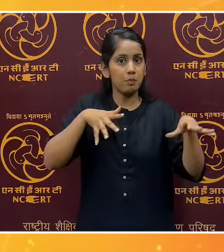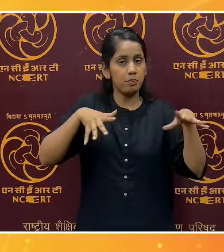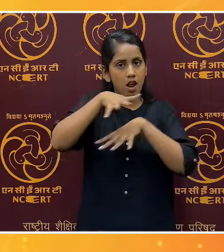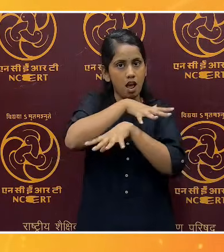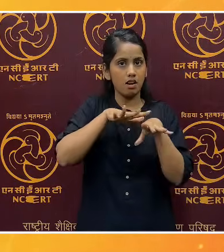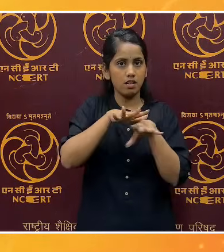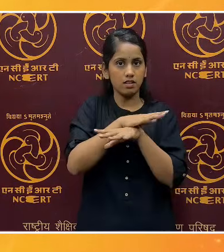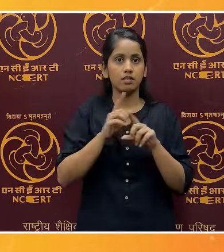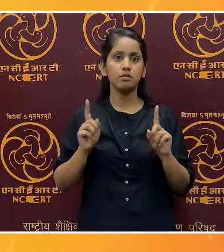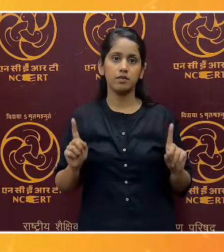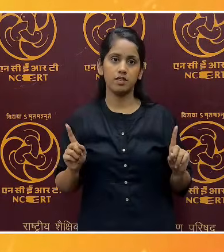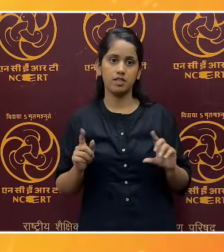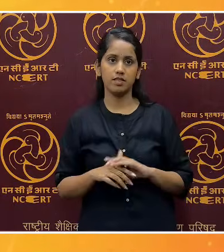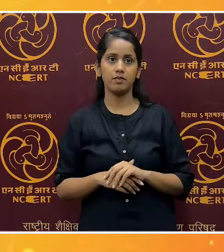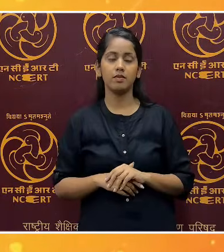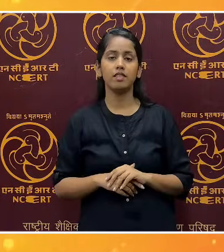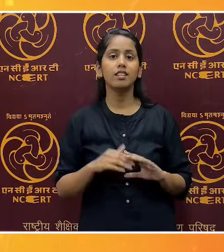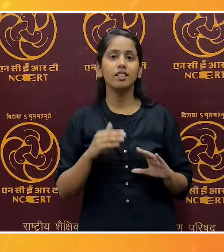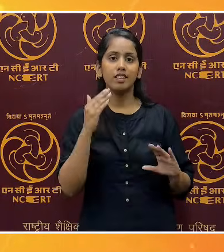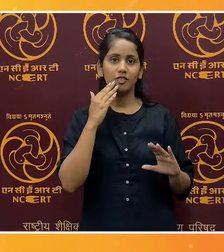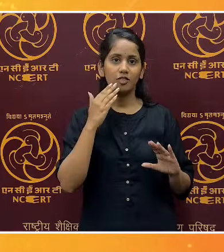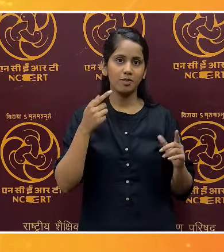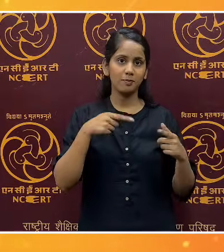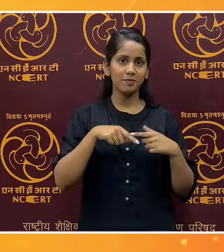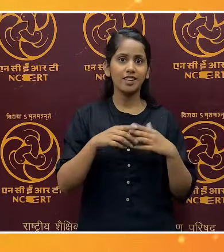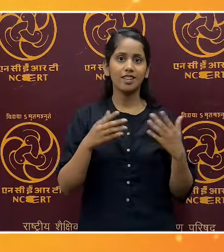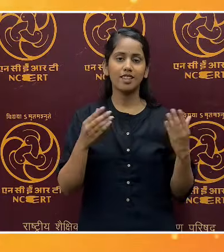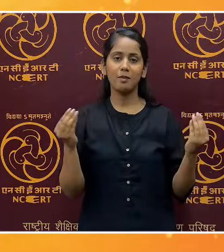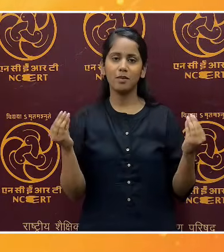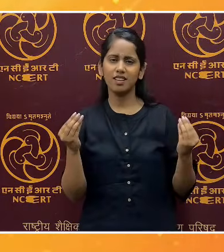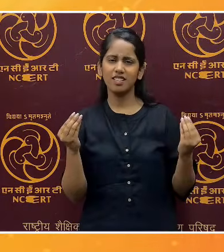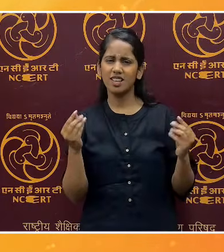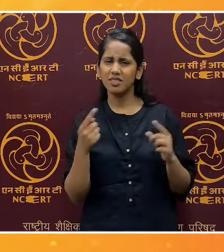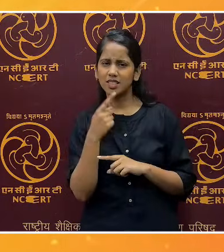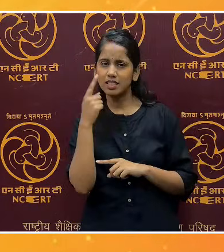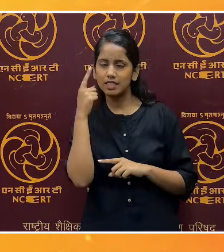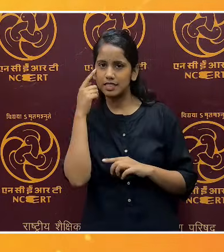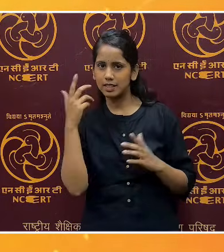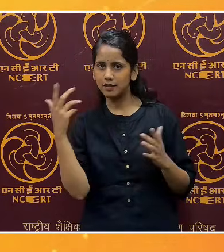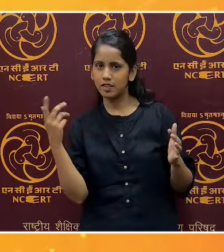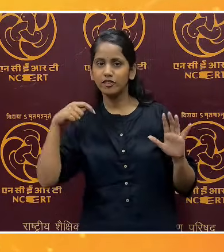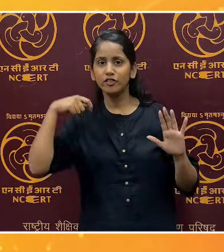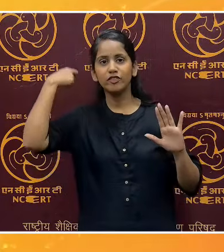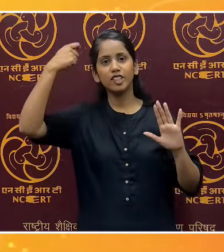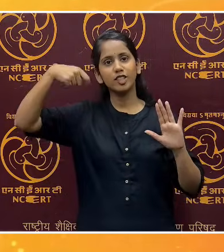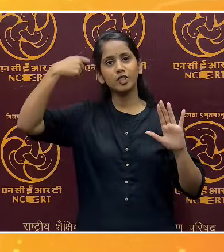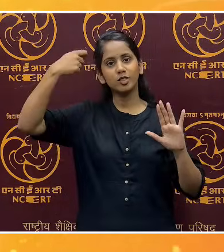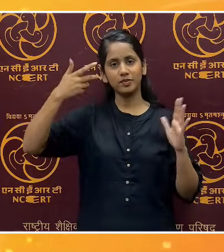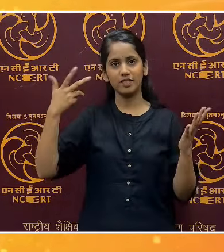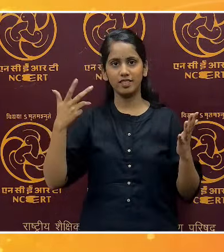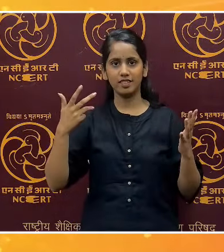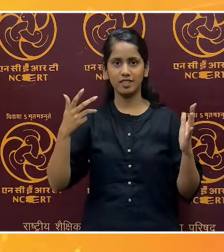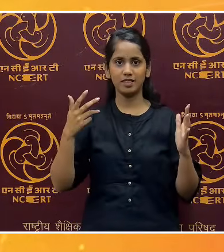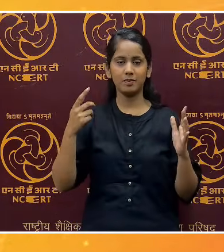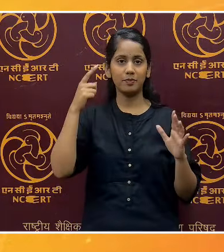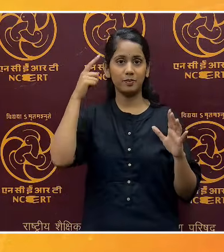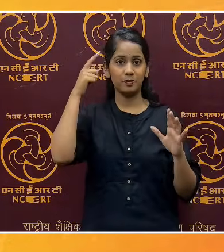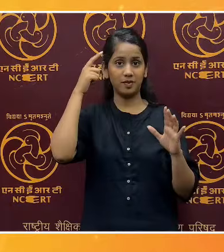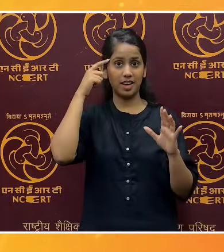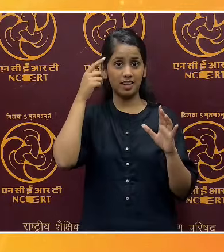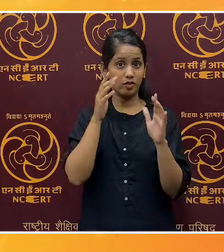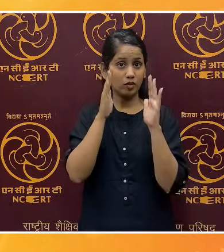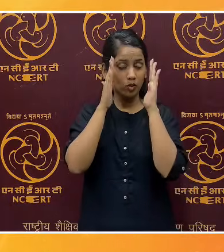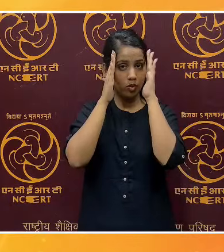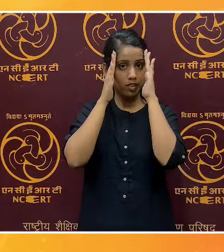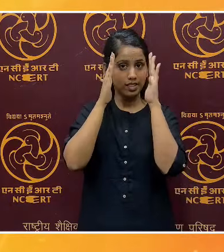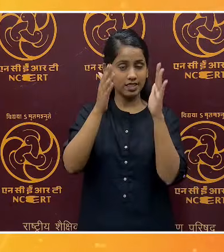plan. So for that, let me just tell you about the video studio, because my main focus of